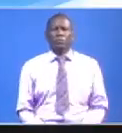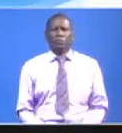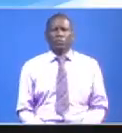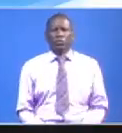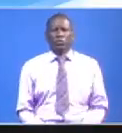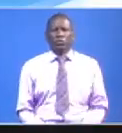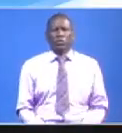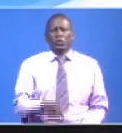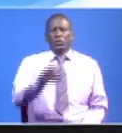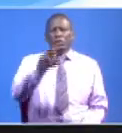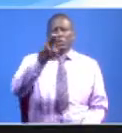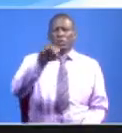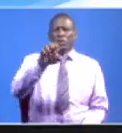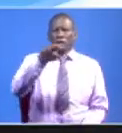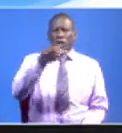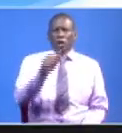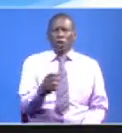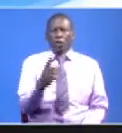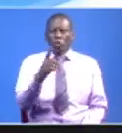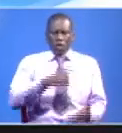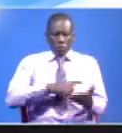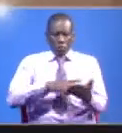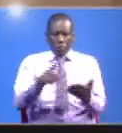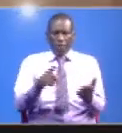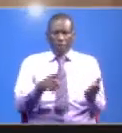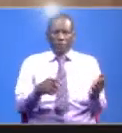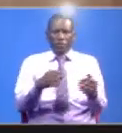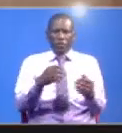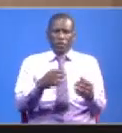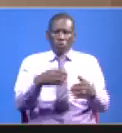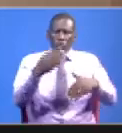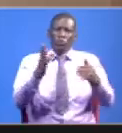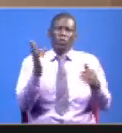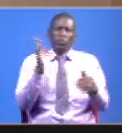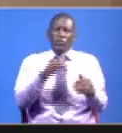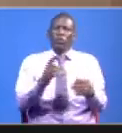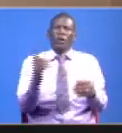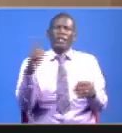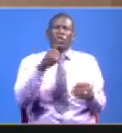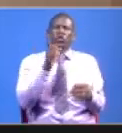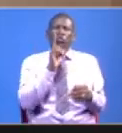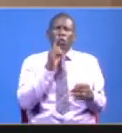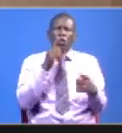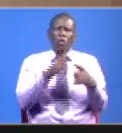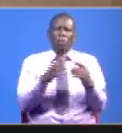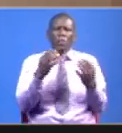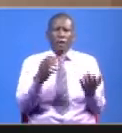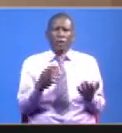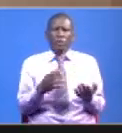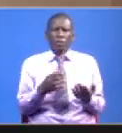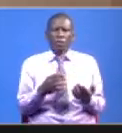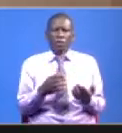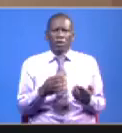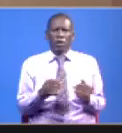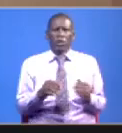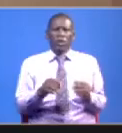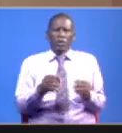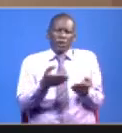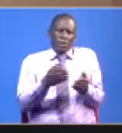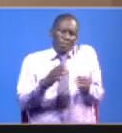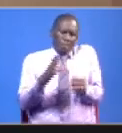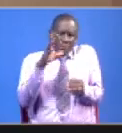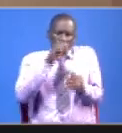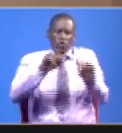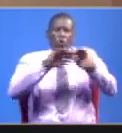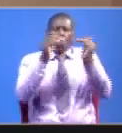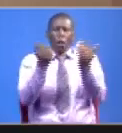Well, Nina, week one is indeed almost up. We still have one more day tomorrow. But now in the absence of the world leaders, things are starting